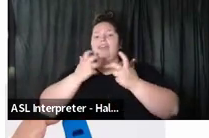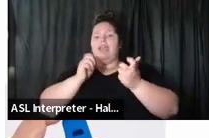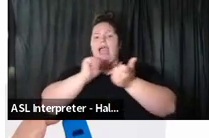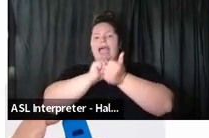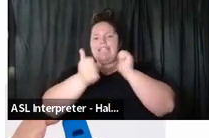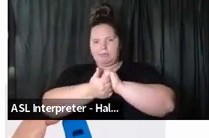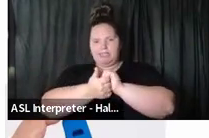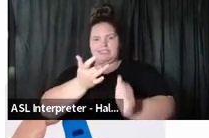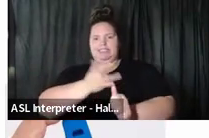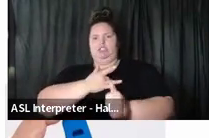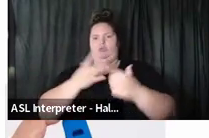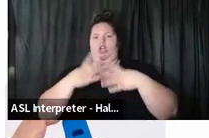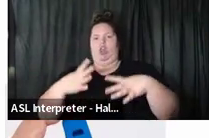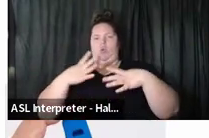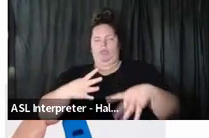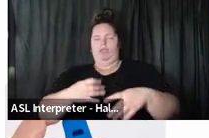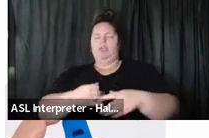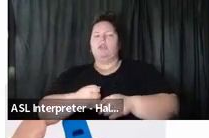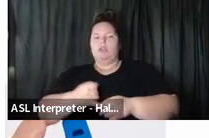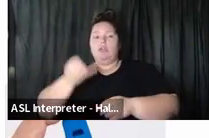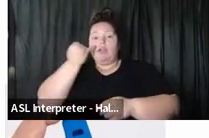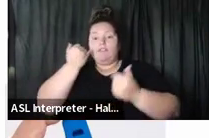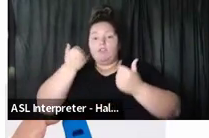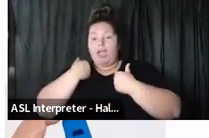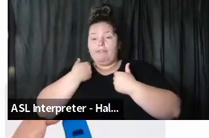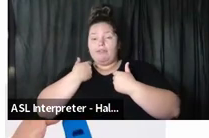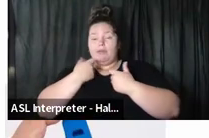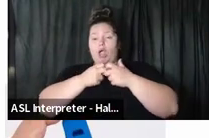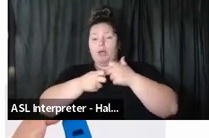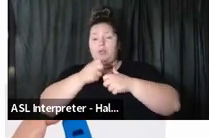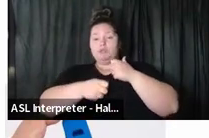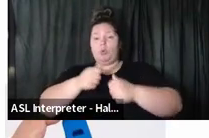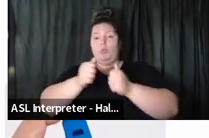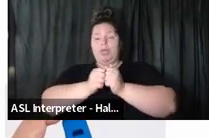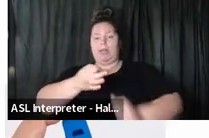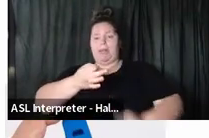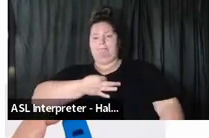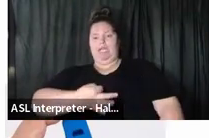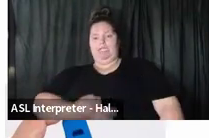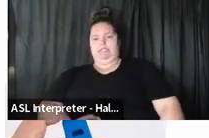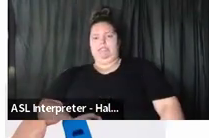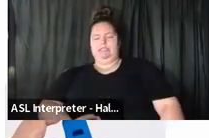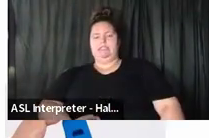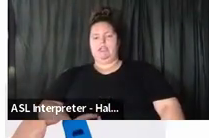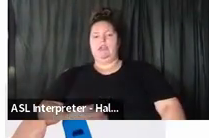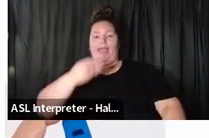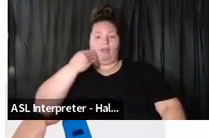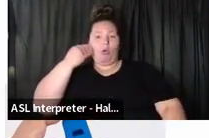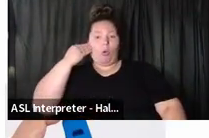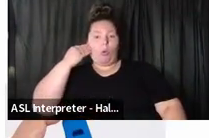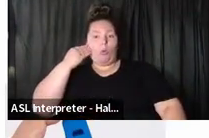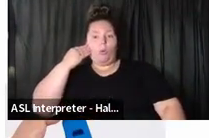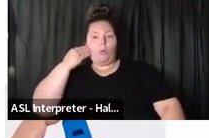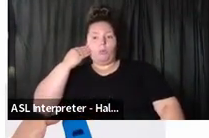help. If you have issues with buttons and snaps at home, like kind of relieving some of that stress